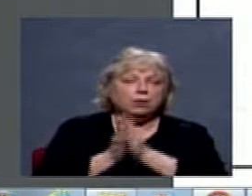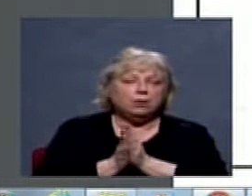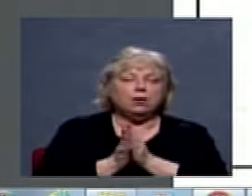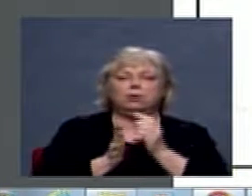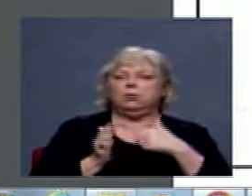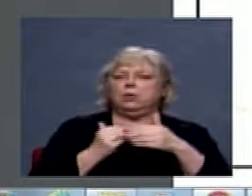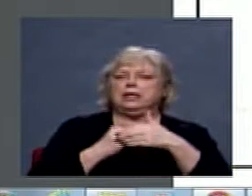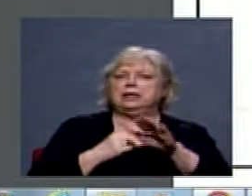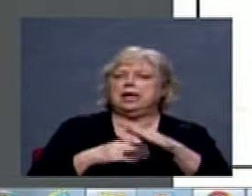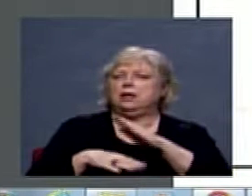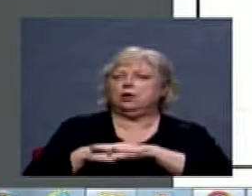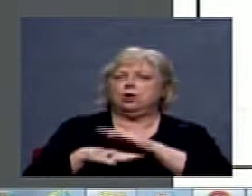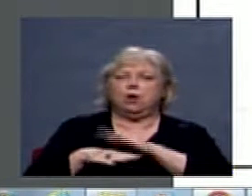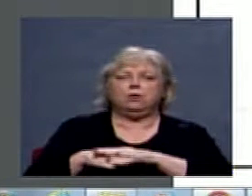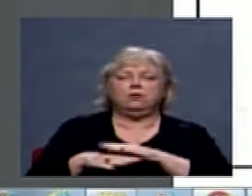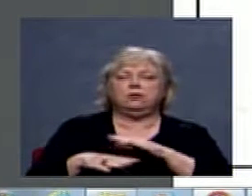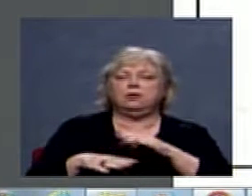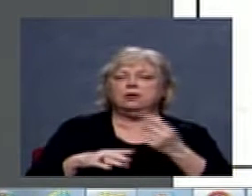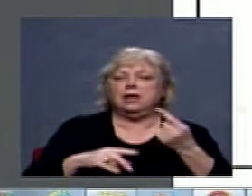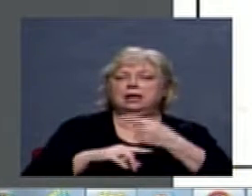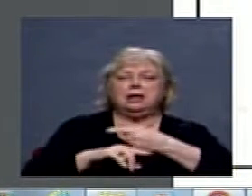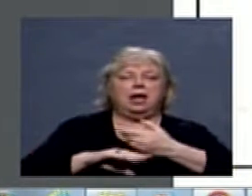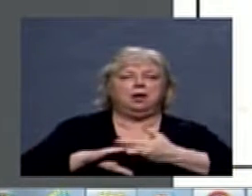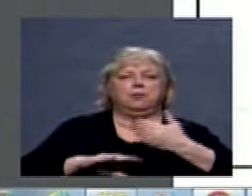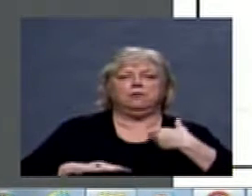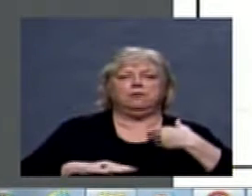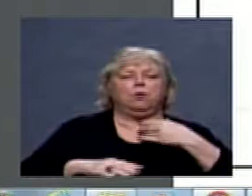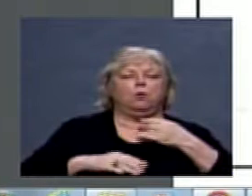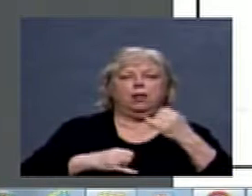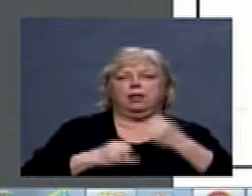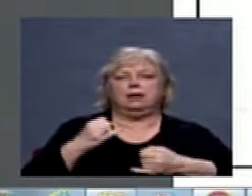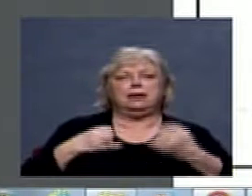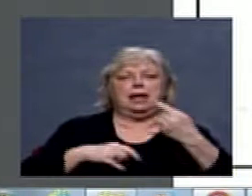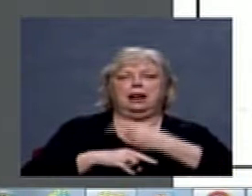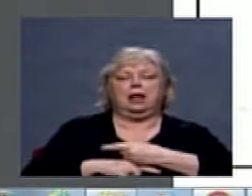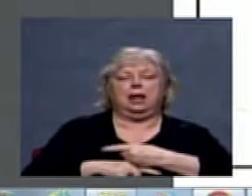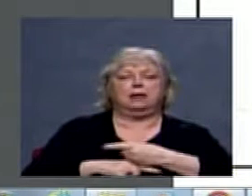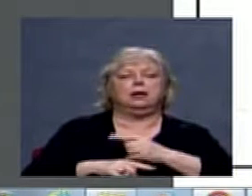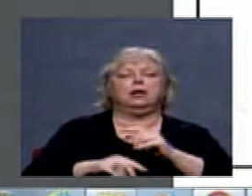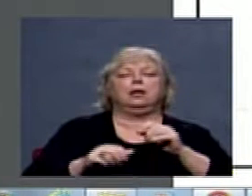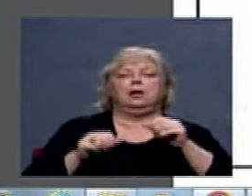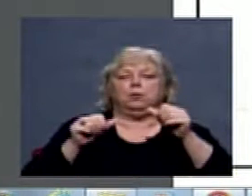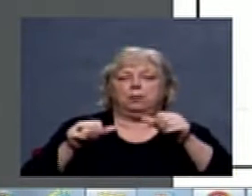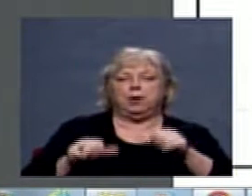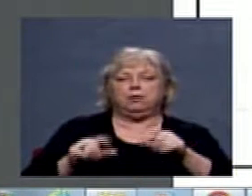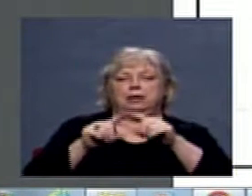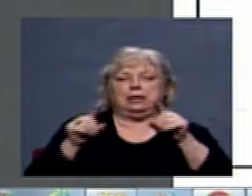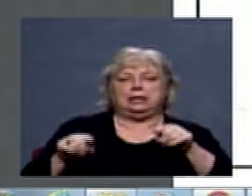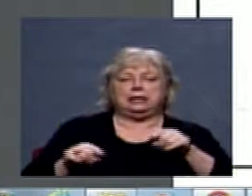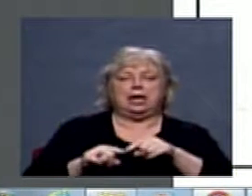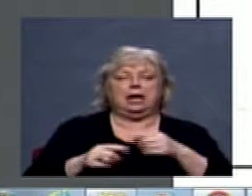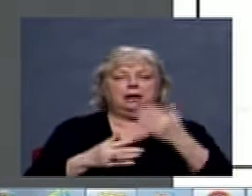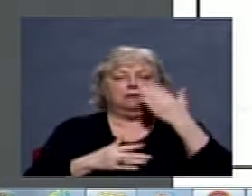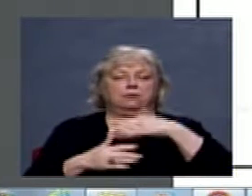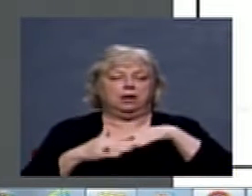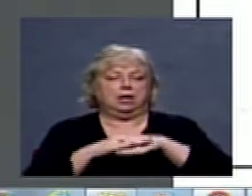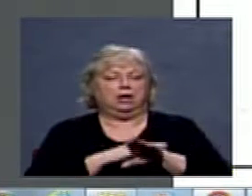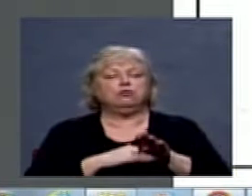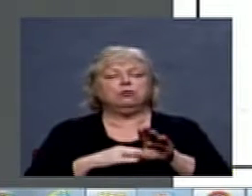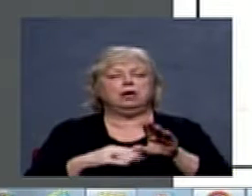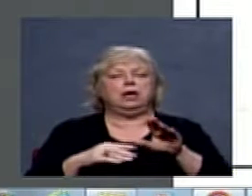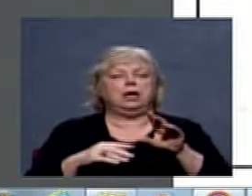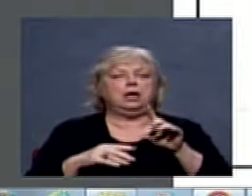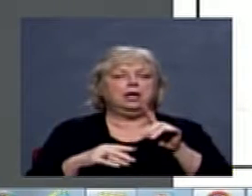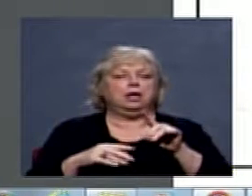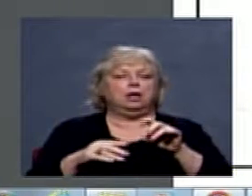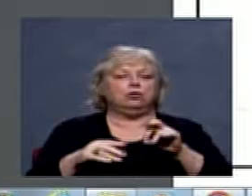sent our notices out a day in advance of the deadline. We posted a sign at the front entry drive on one of the barrels.